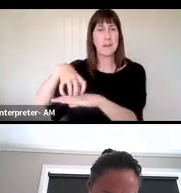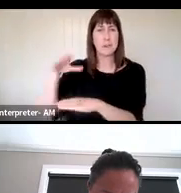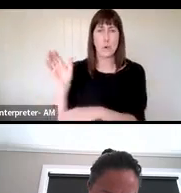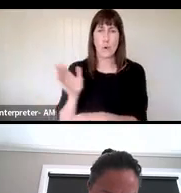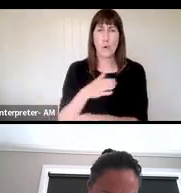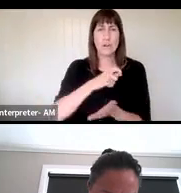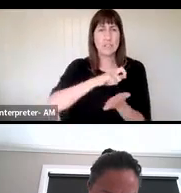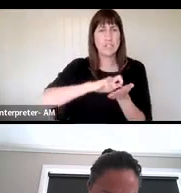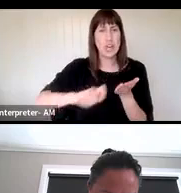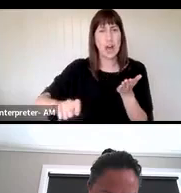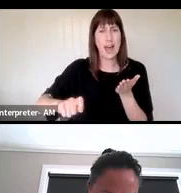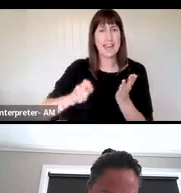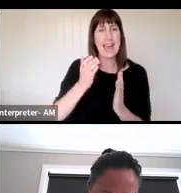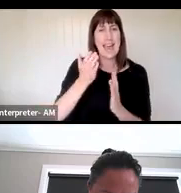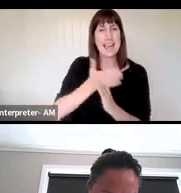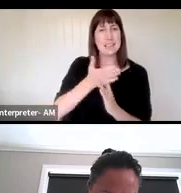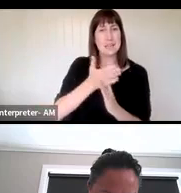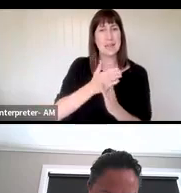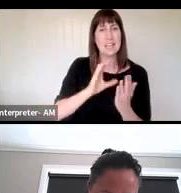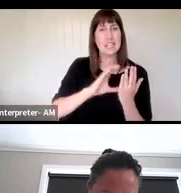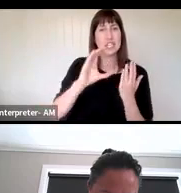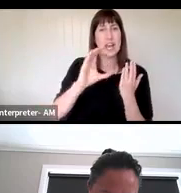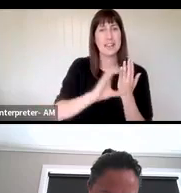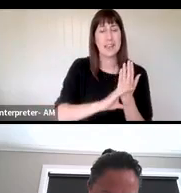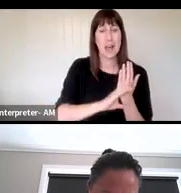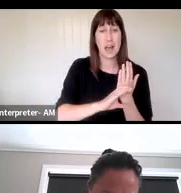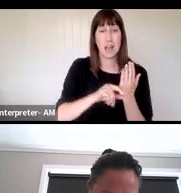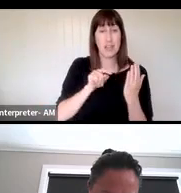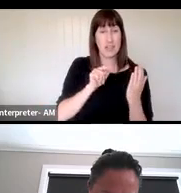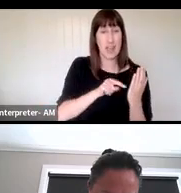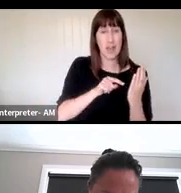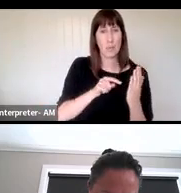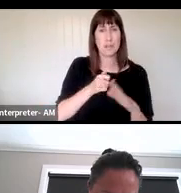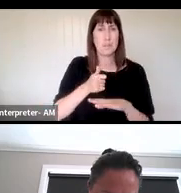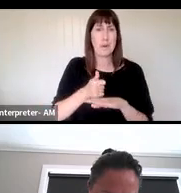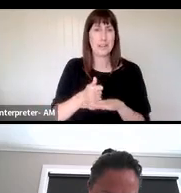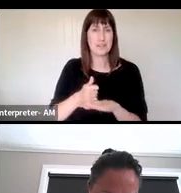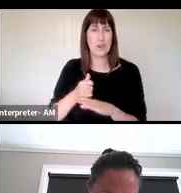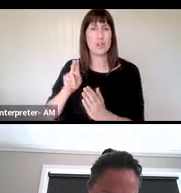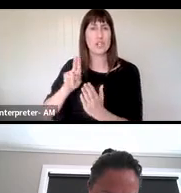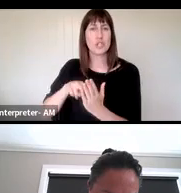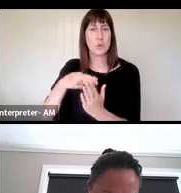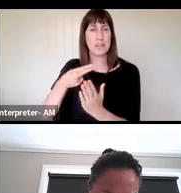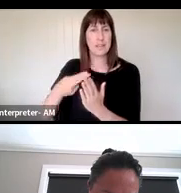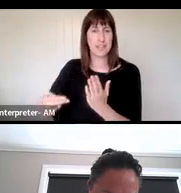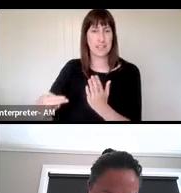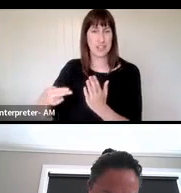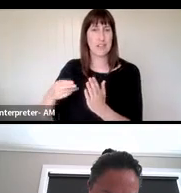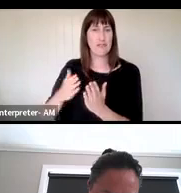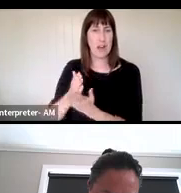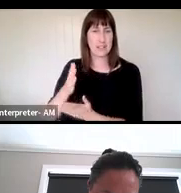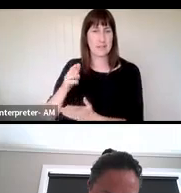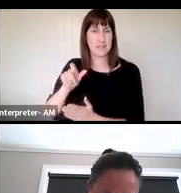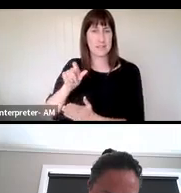Accessibility Charter, and that was based on the United Nations rights of disabled people. And that